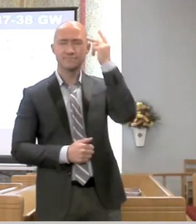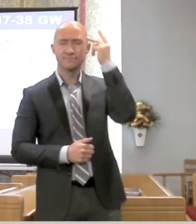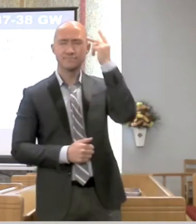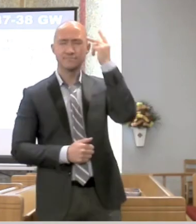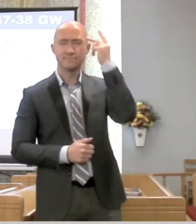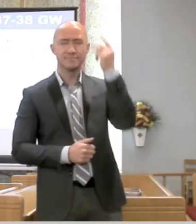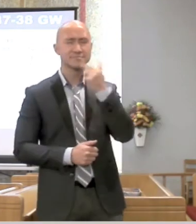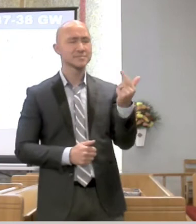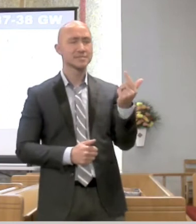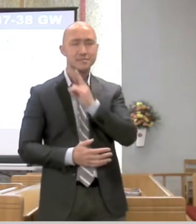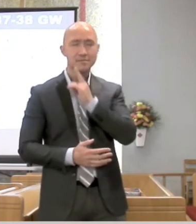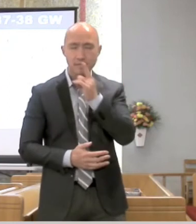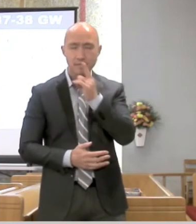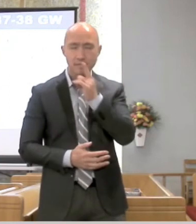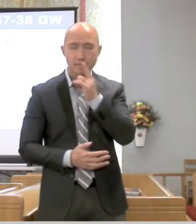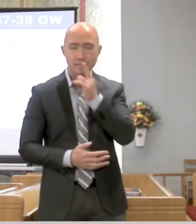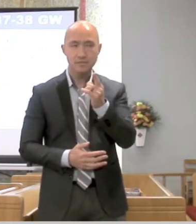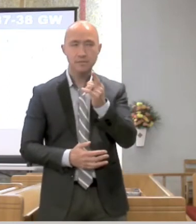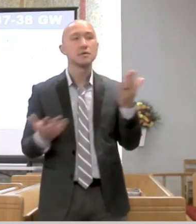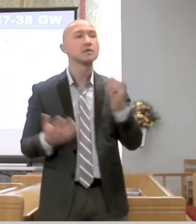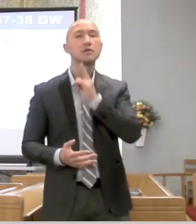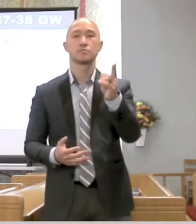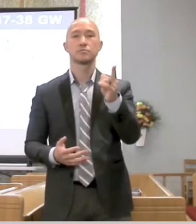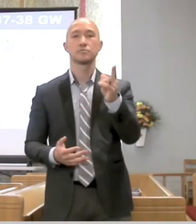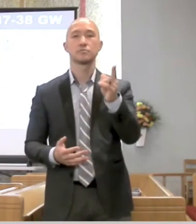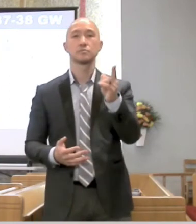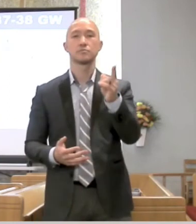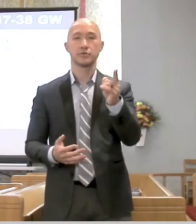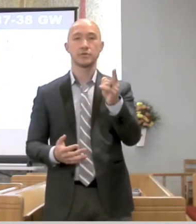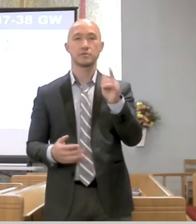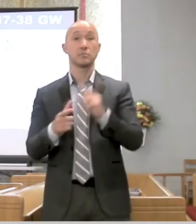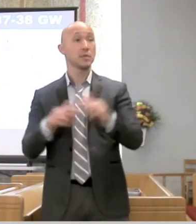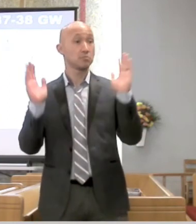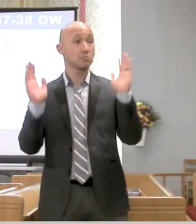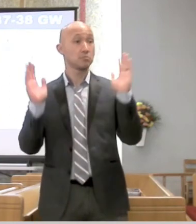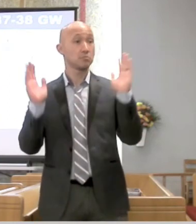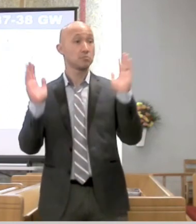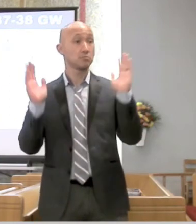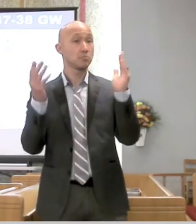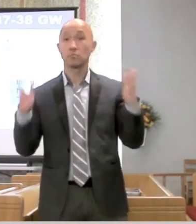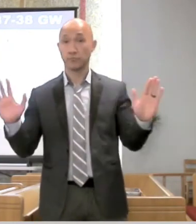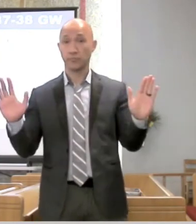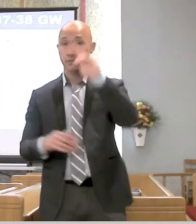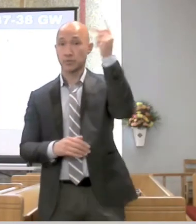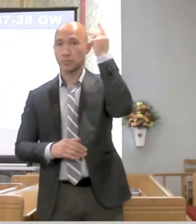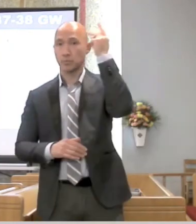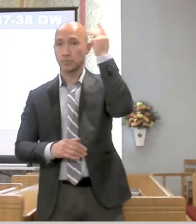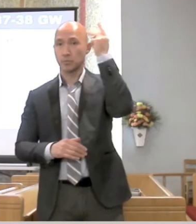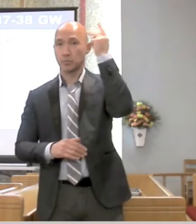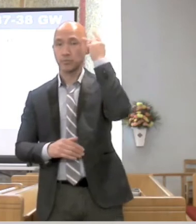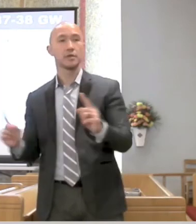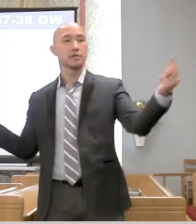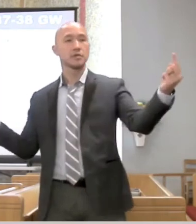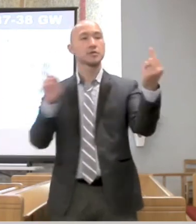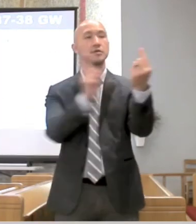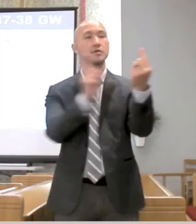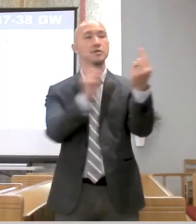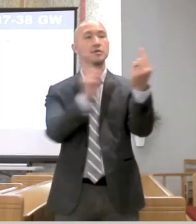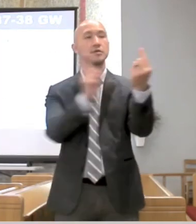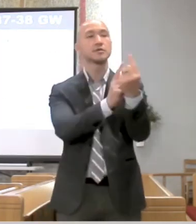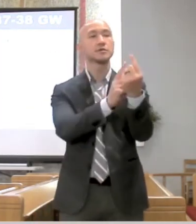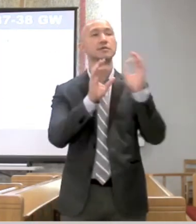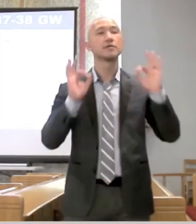out to the Jews again and told them, I don't find this man guilty of anything. So you can see that Pilate, it seems like